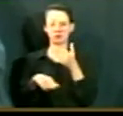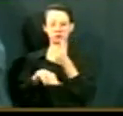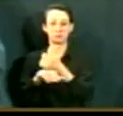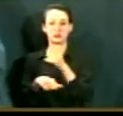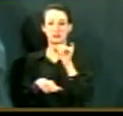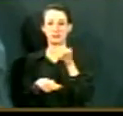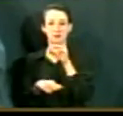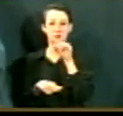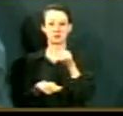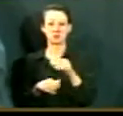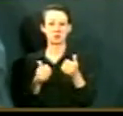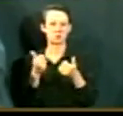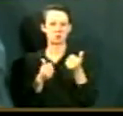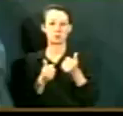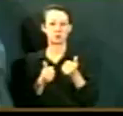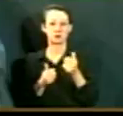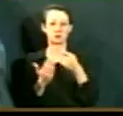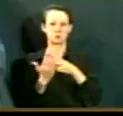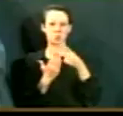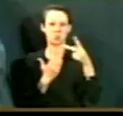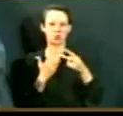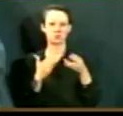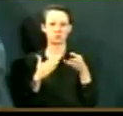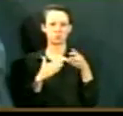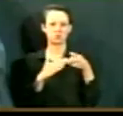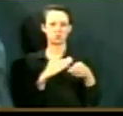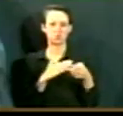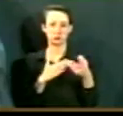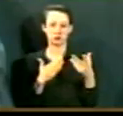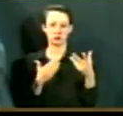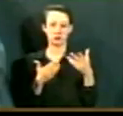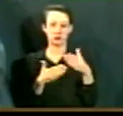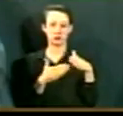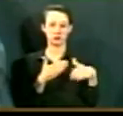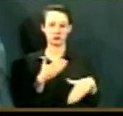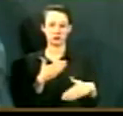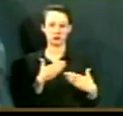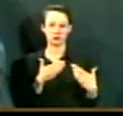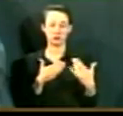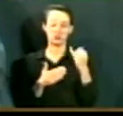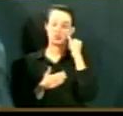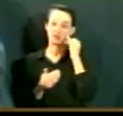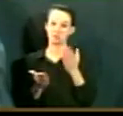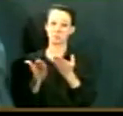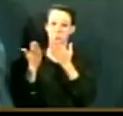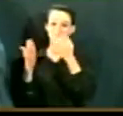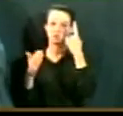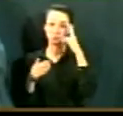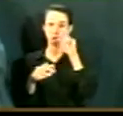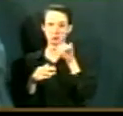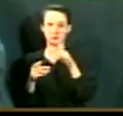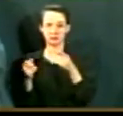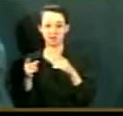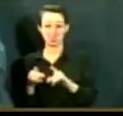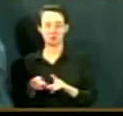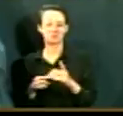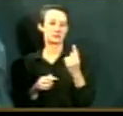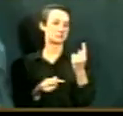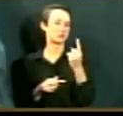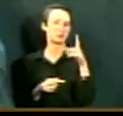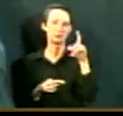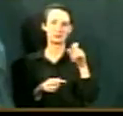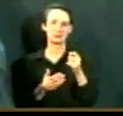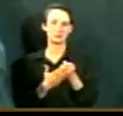cut? What programs are we going to cut? I mean, if there's a proposal to make that happen, something has to